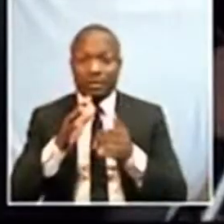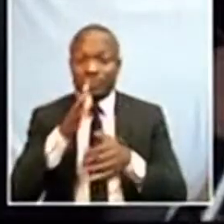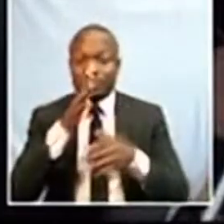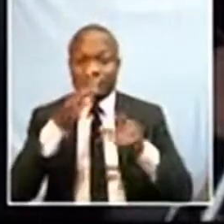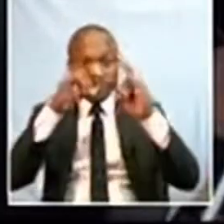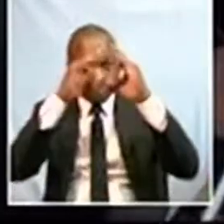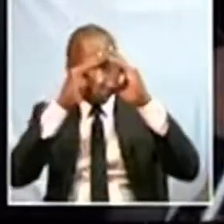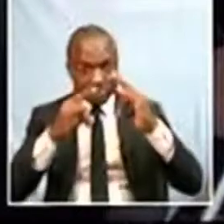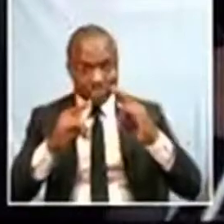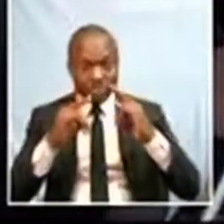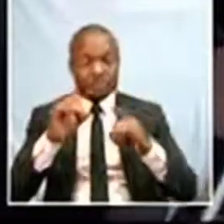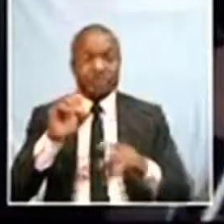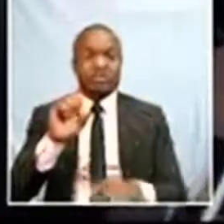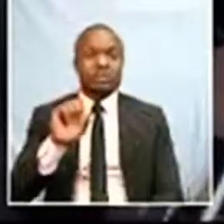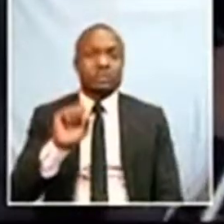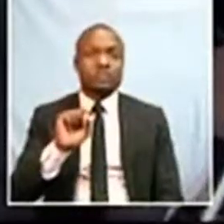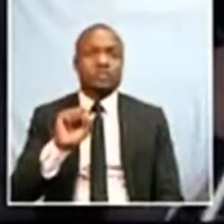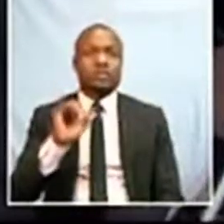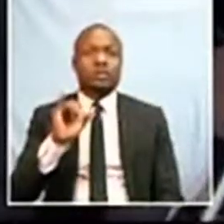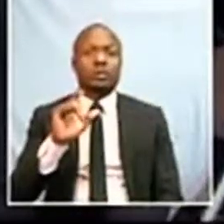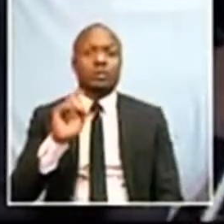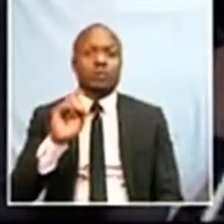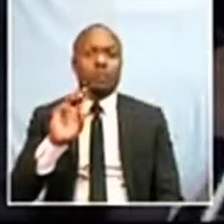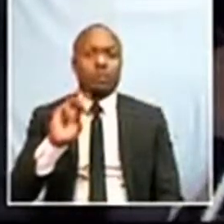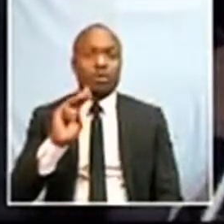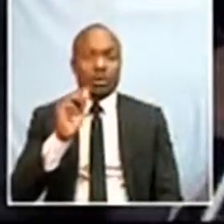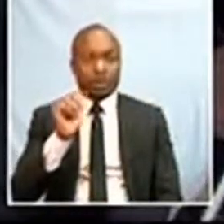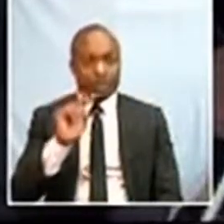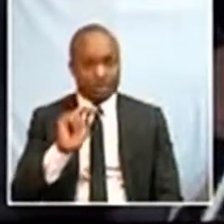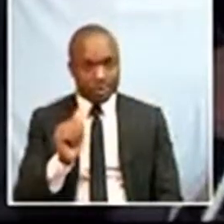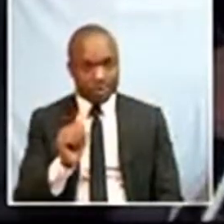at Silowana Rural Health Post.